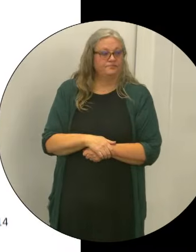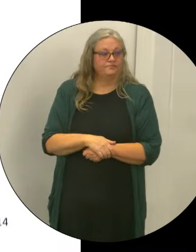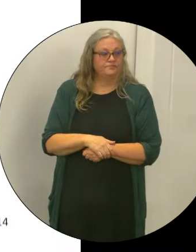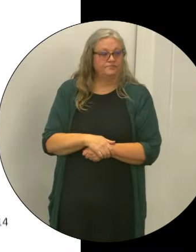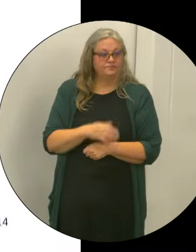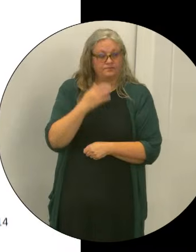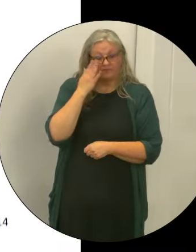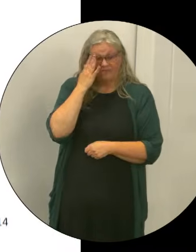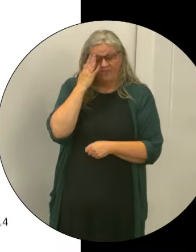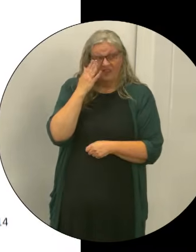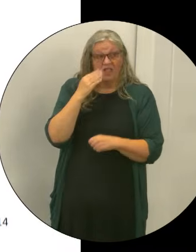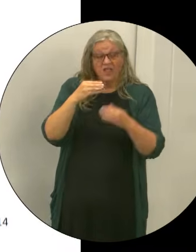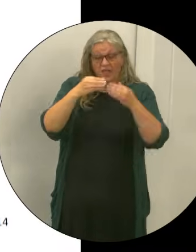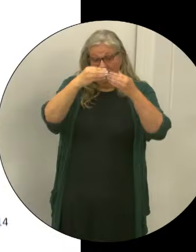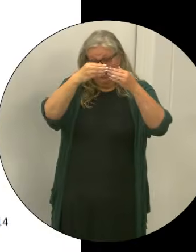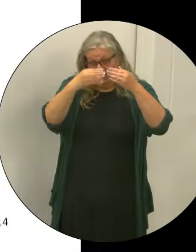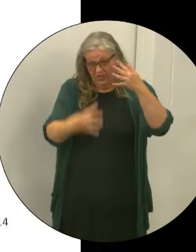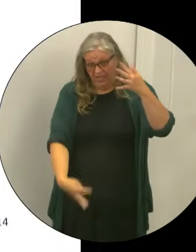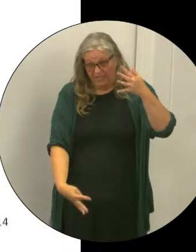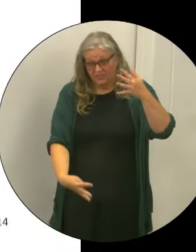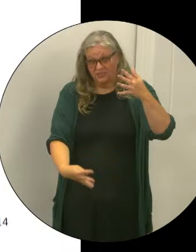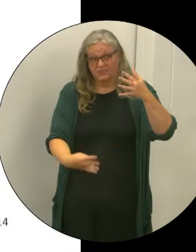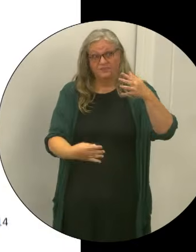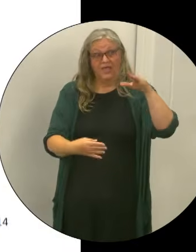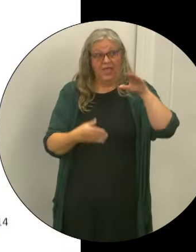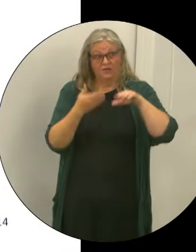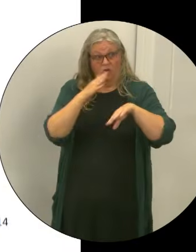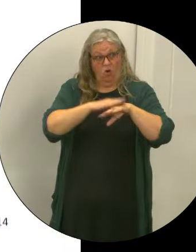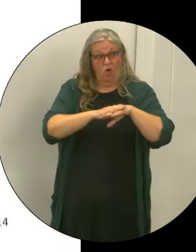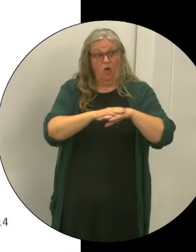The list before you and up on the screen for the public's